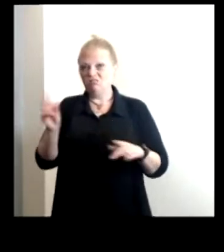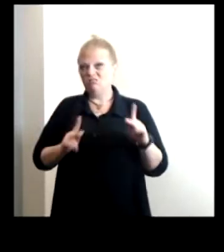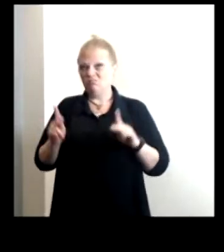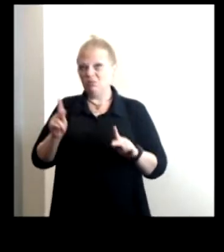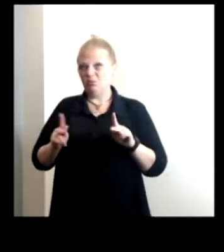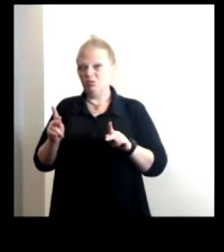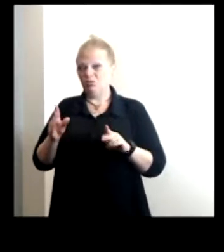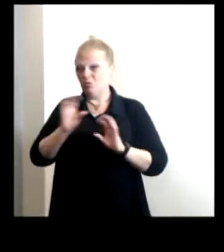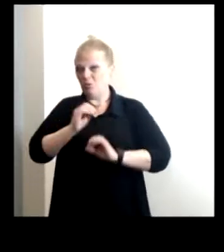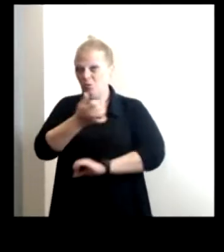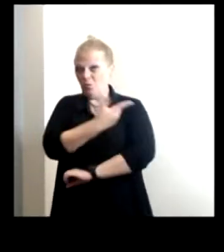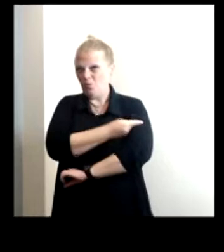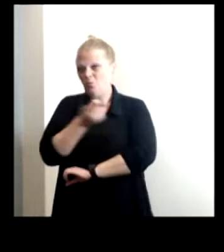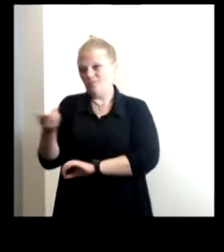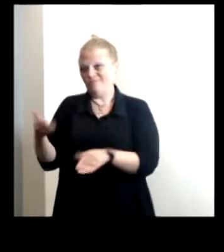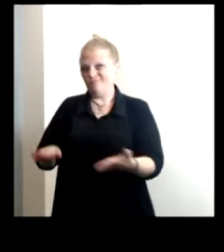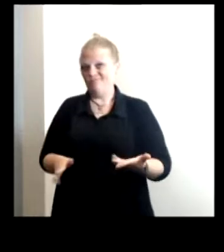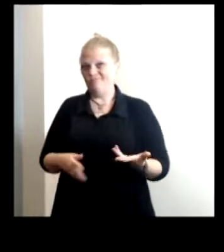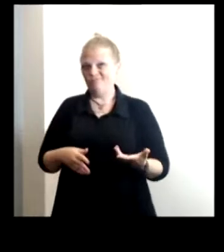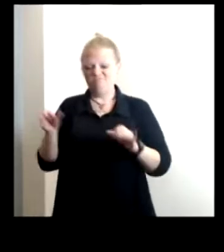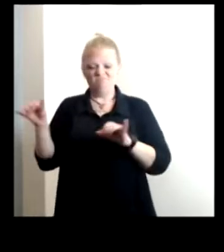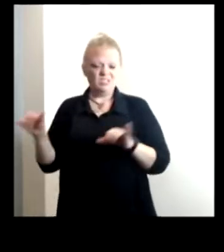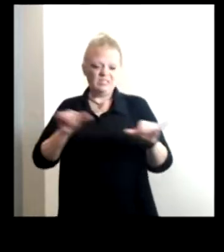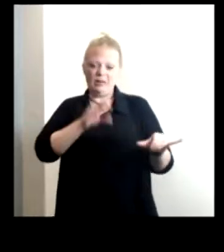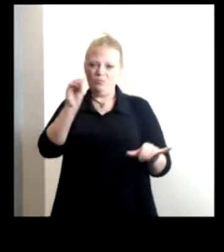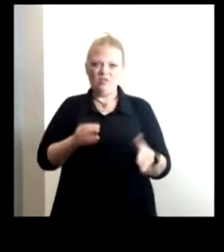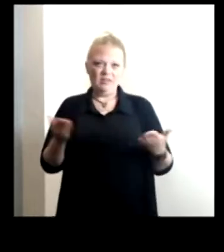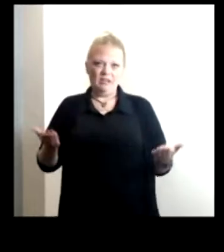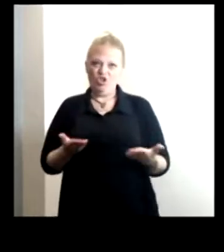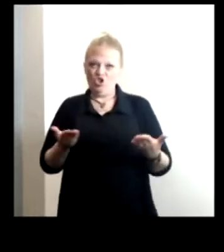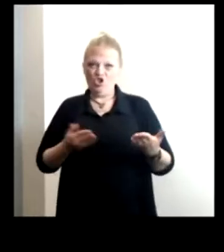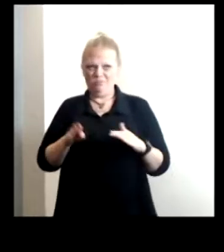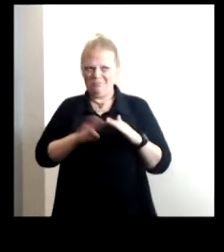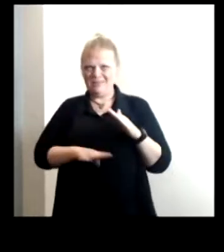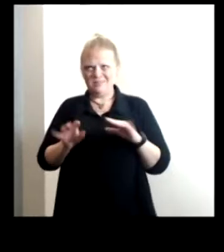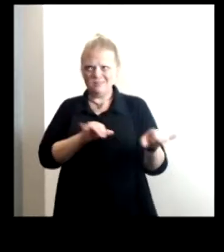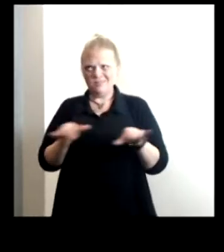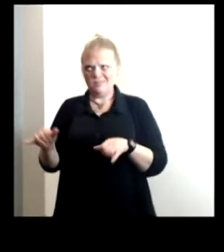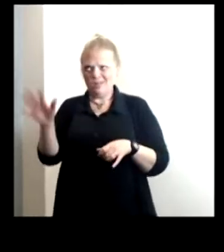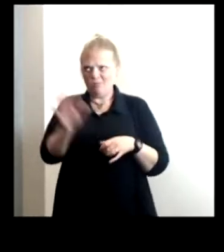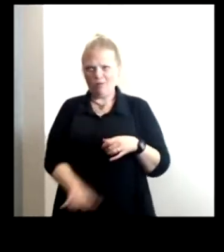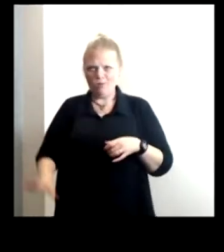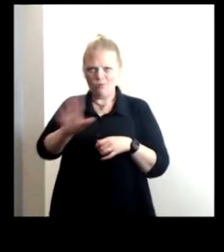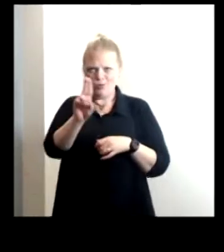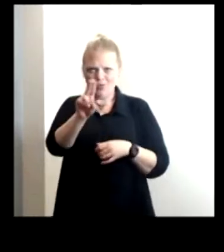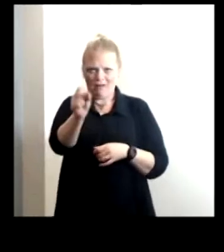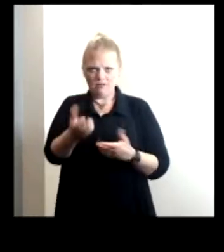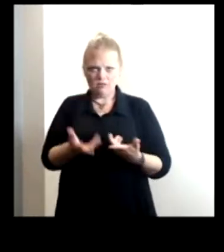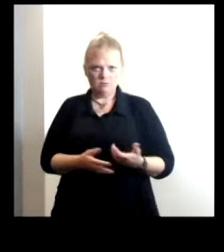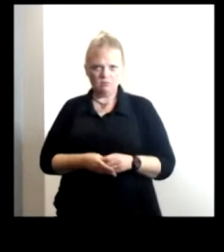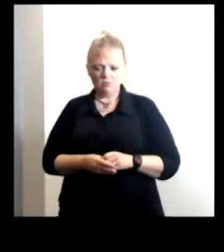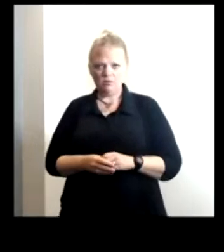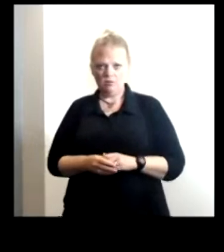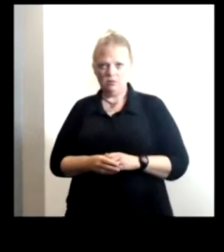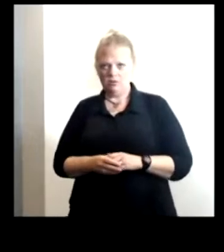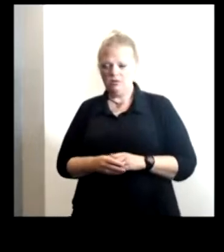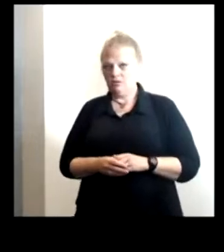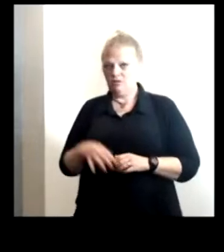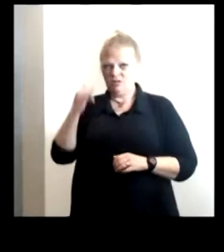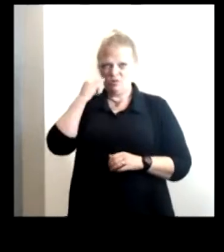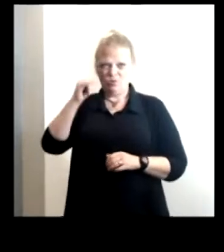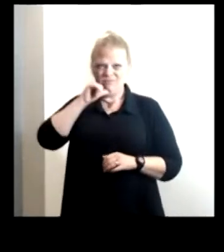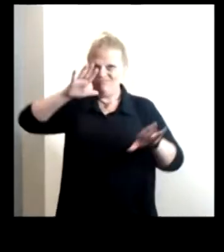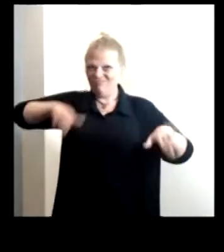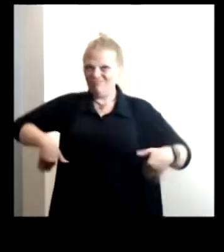not vaccinated. We see the same percentage here. It's basically the same percentage across the whole United States. So if you've not